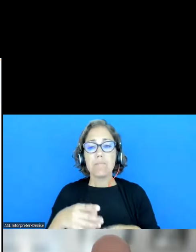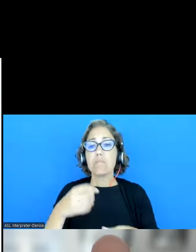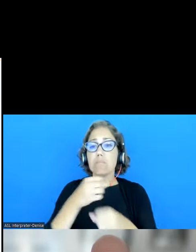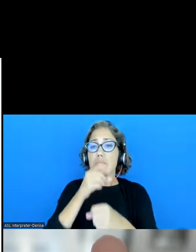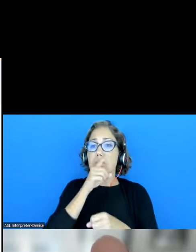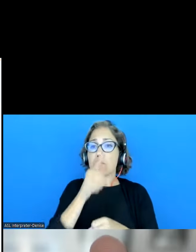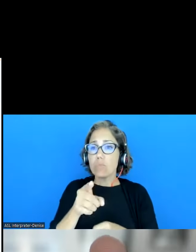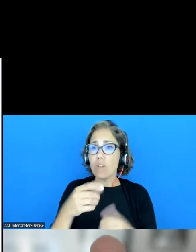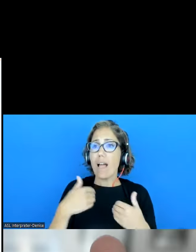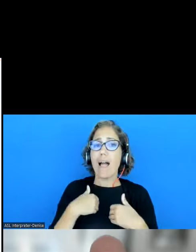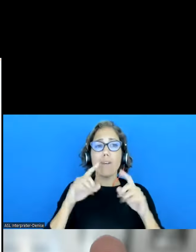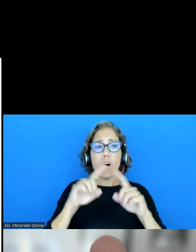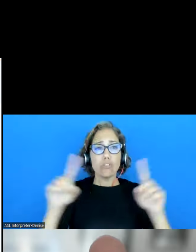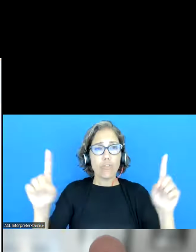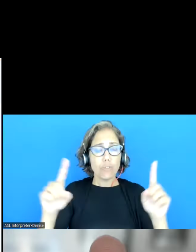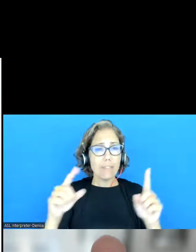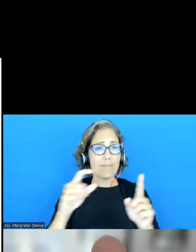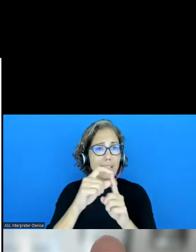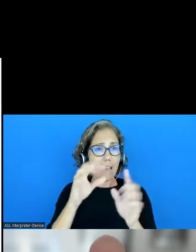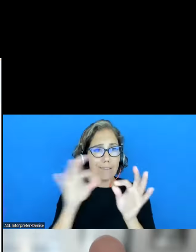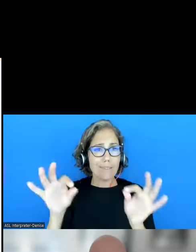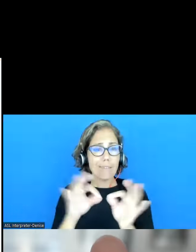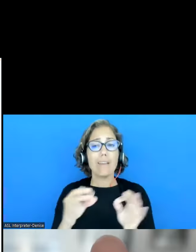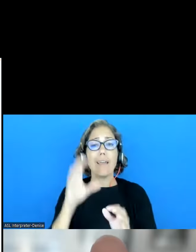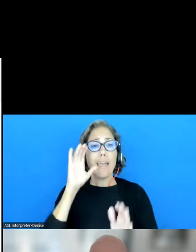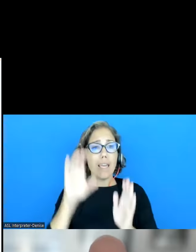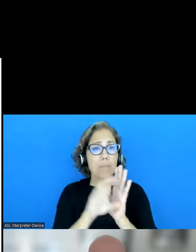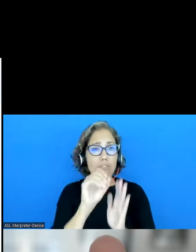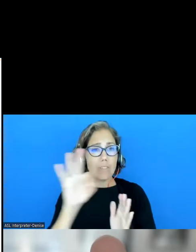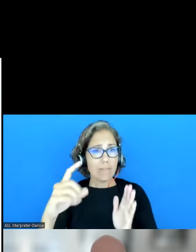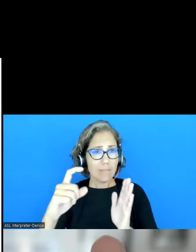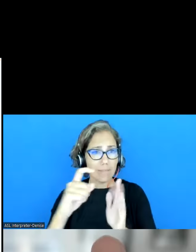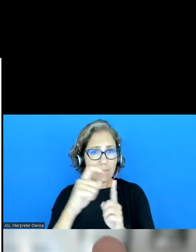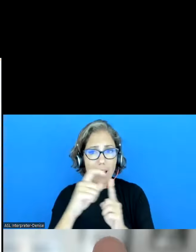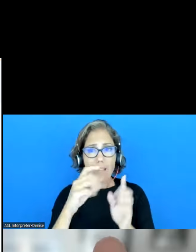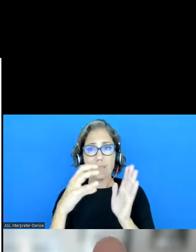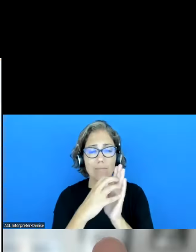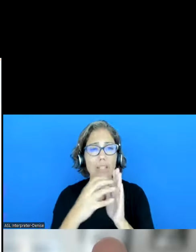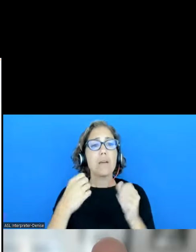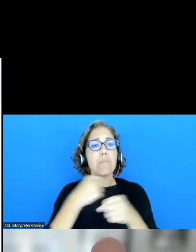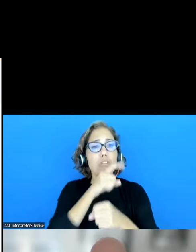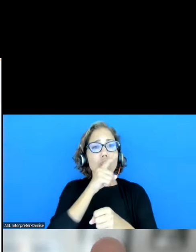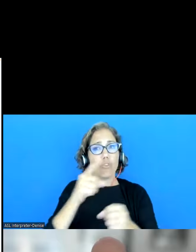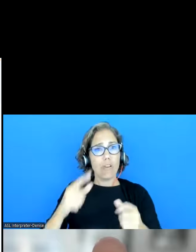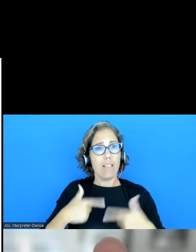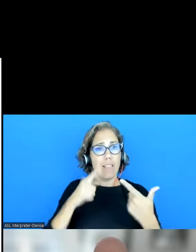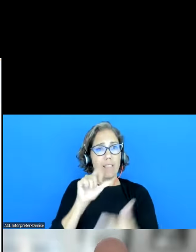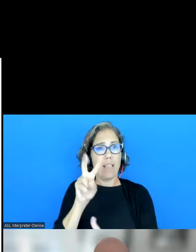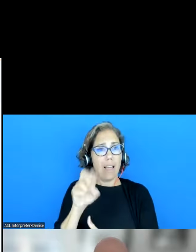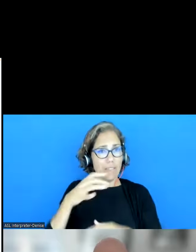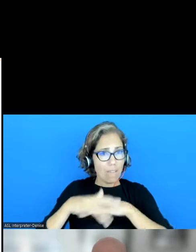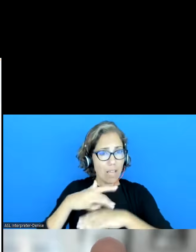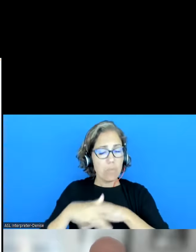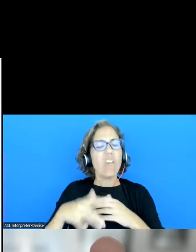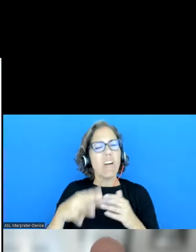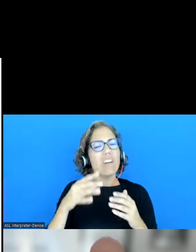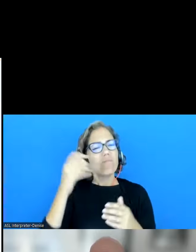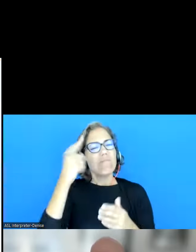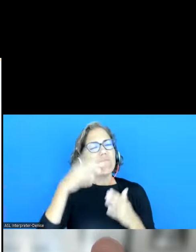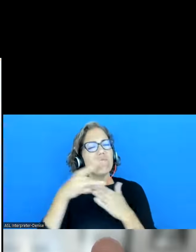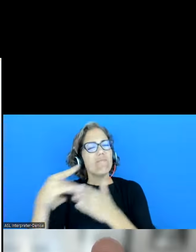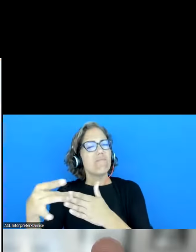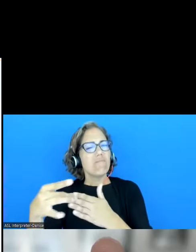got alternative text. If there's images of text, have that live text available. Follow those guidelines, but also use tools that